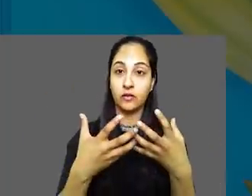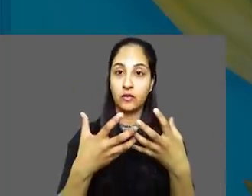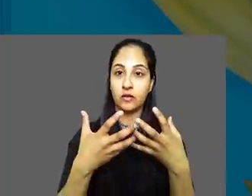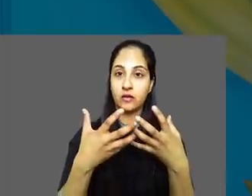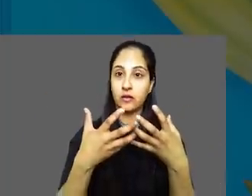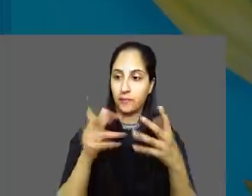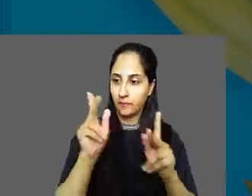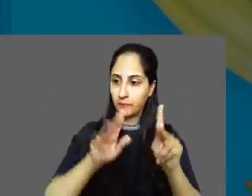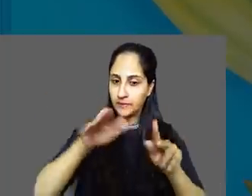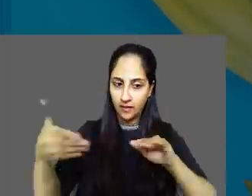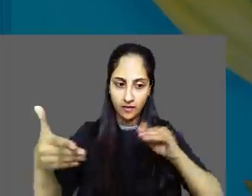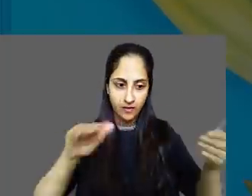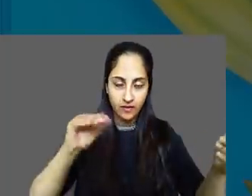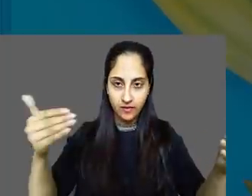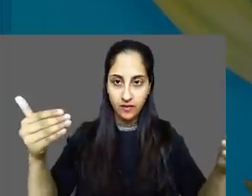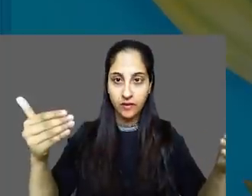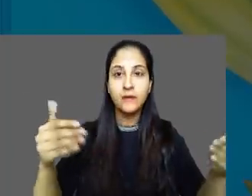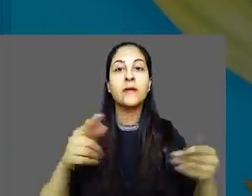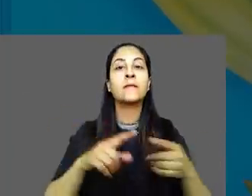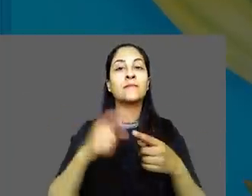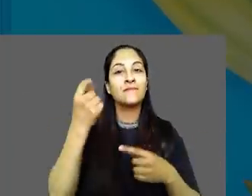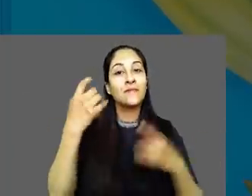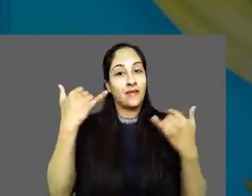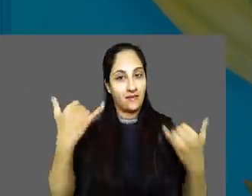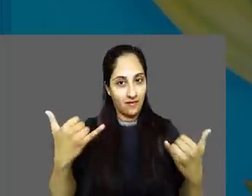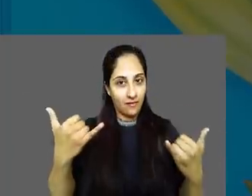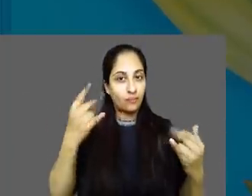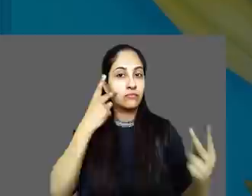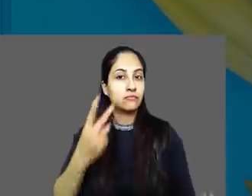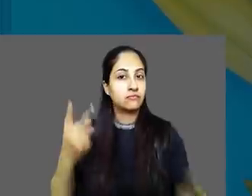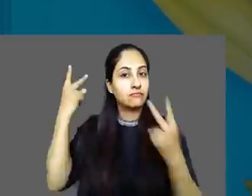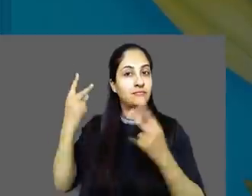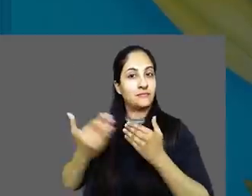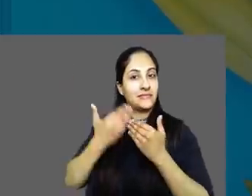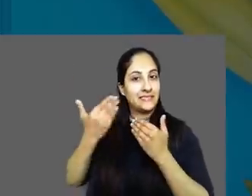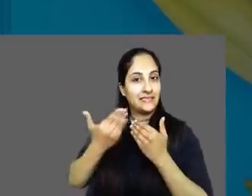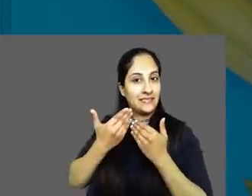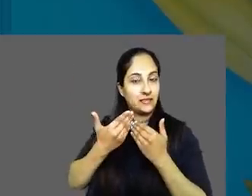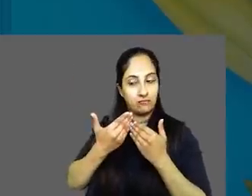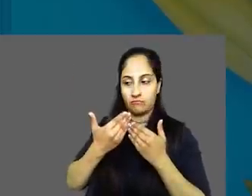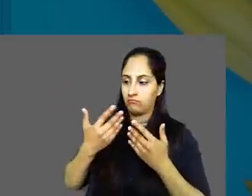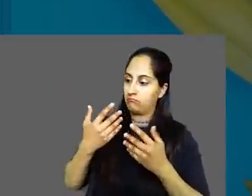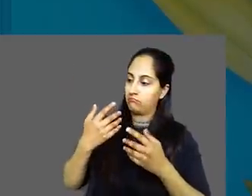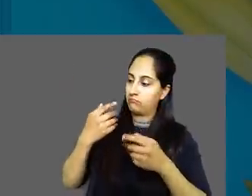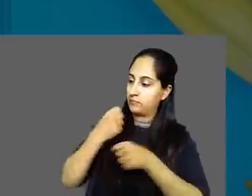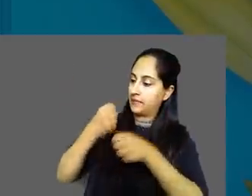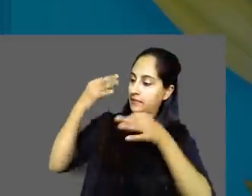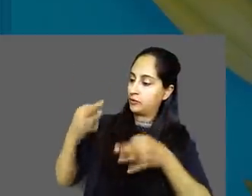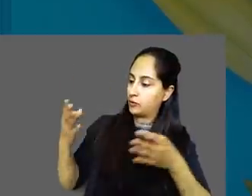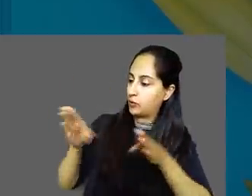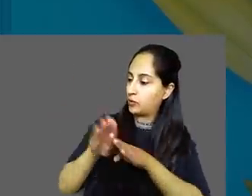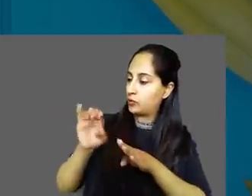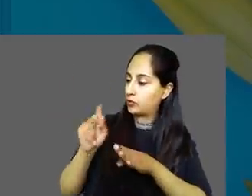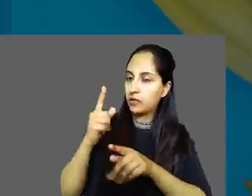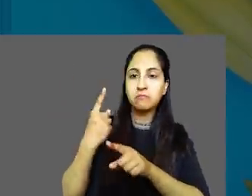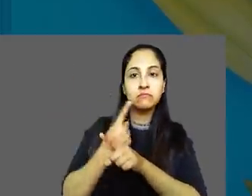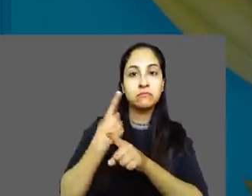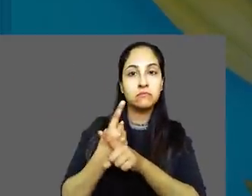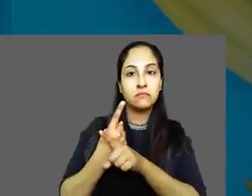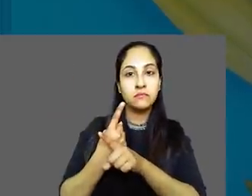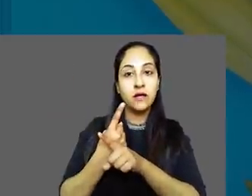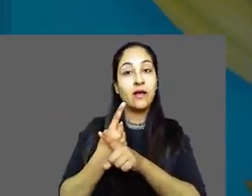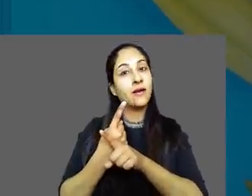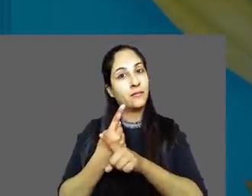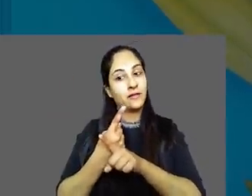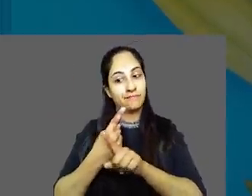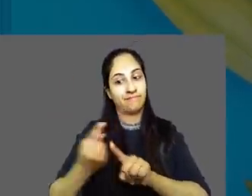and criteria and how to kind of make this decision. What did that teach you about two things? And maybe I'll start with the first. What did that teach you about leadership? What did that